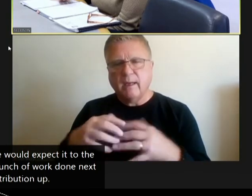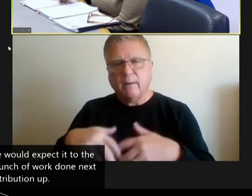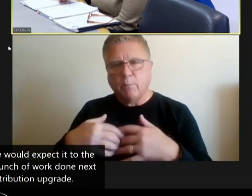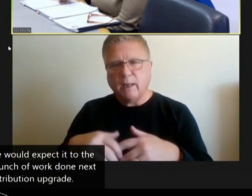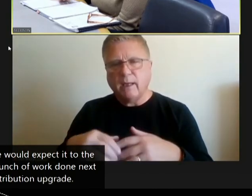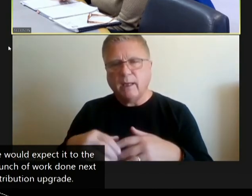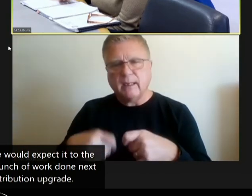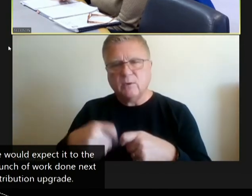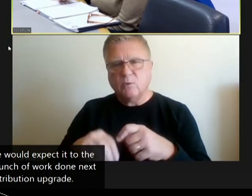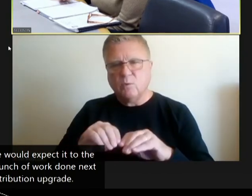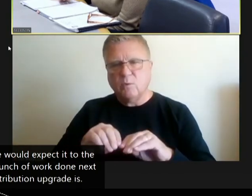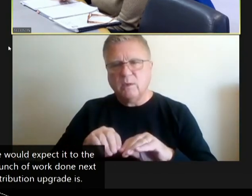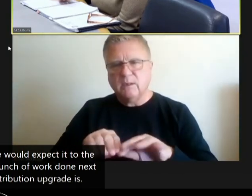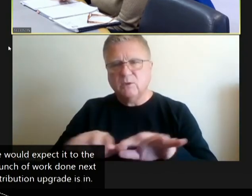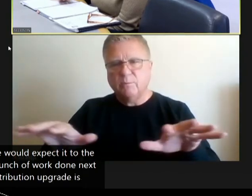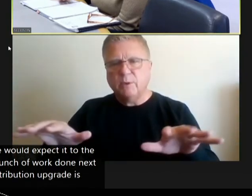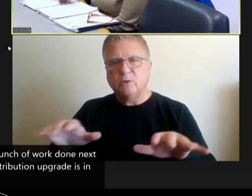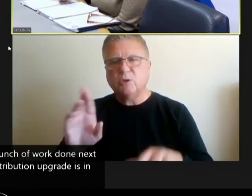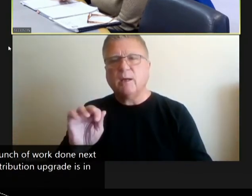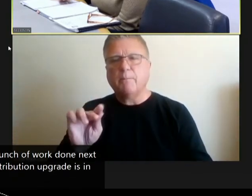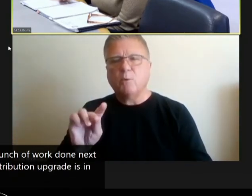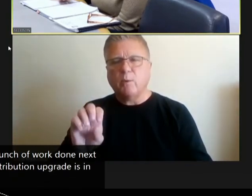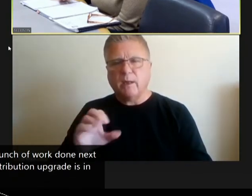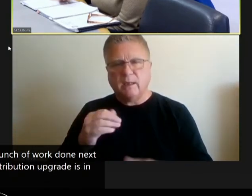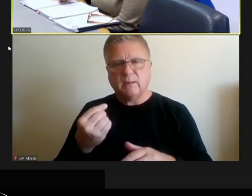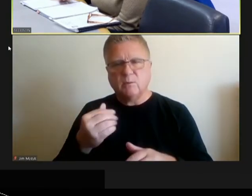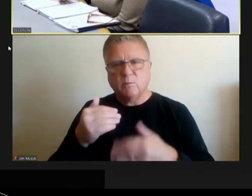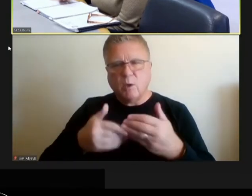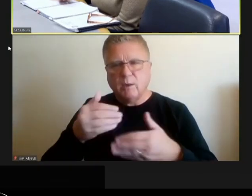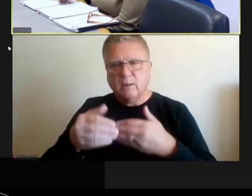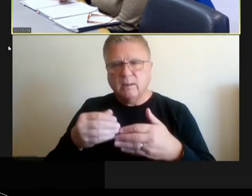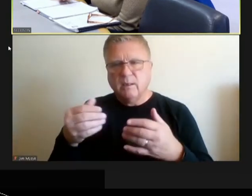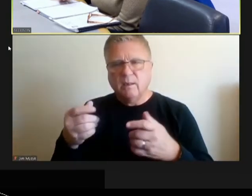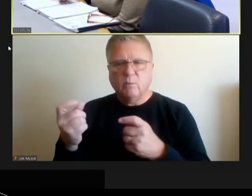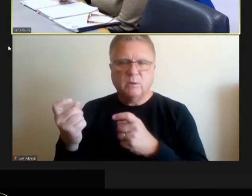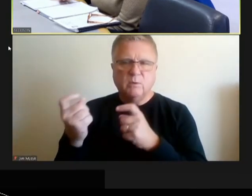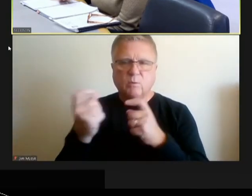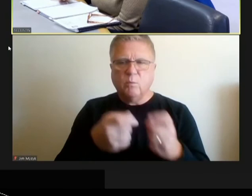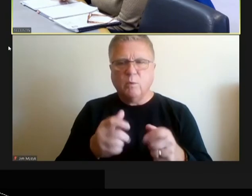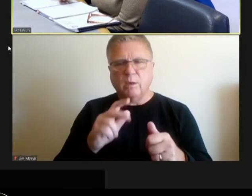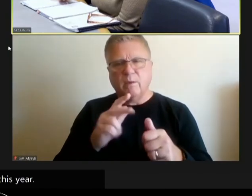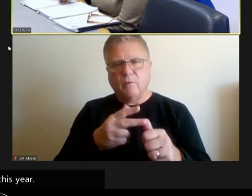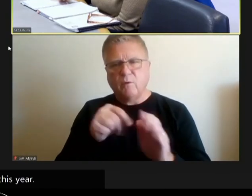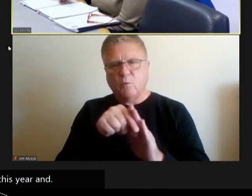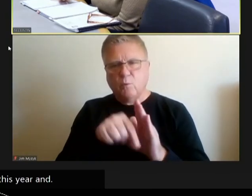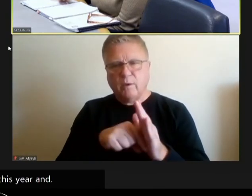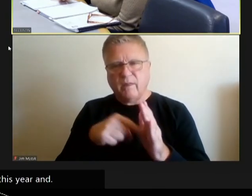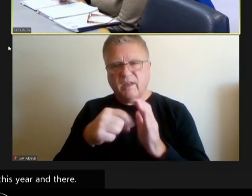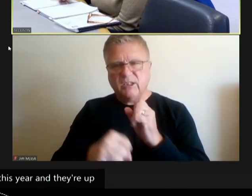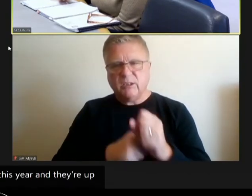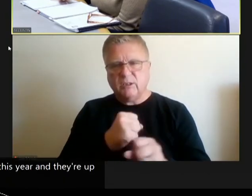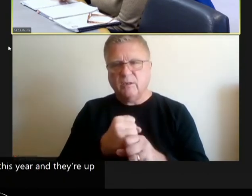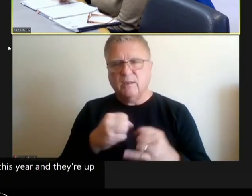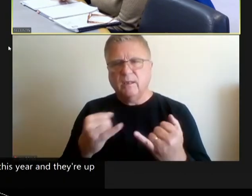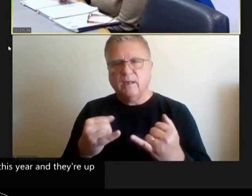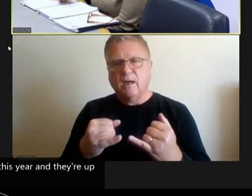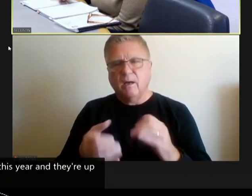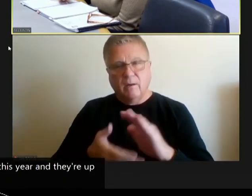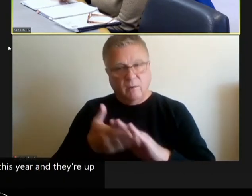upgrade is in process. It was awarded third quarter of this year, and